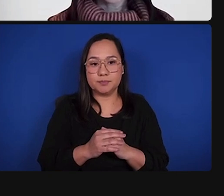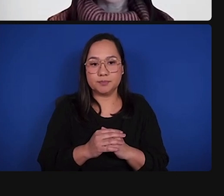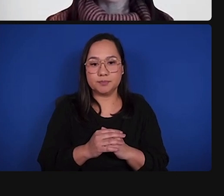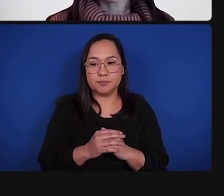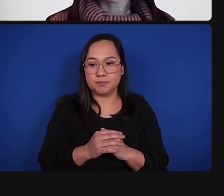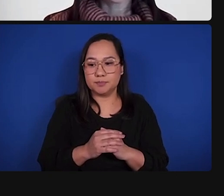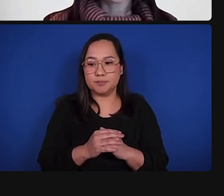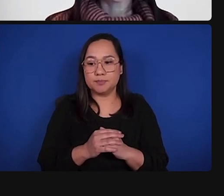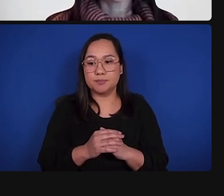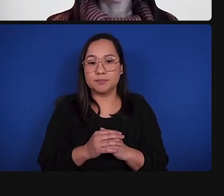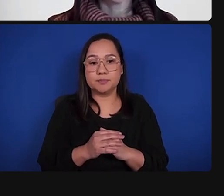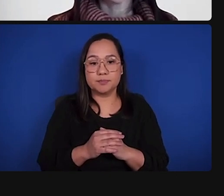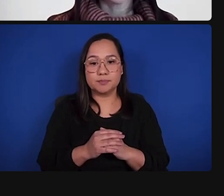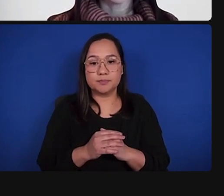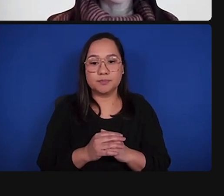Next slide.